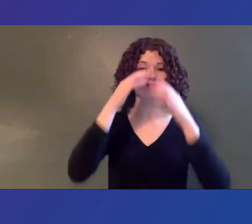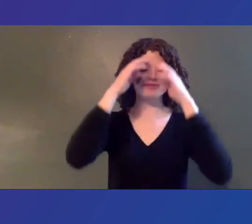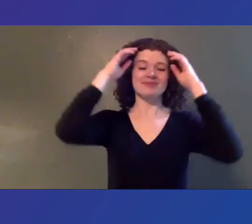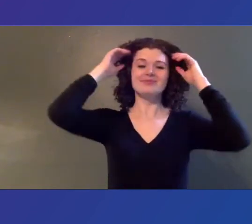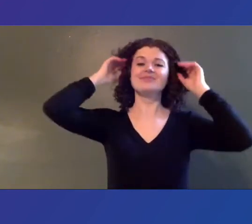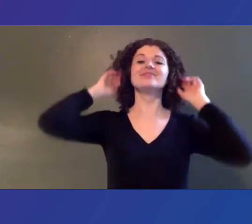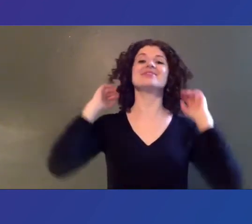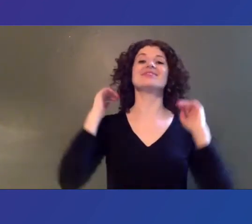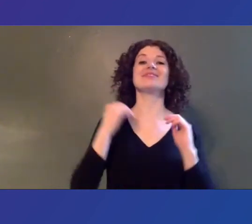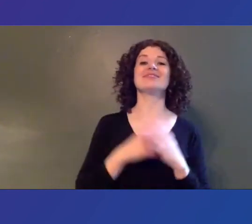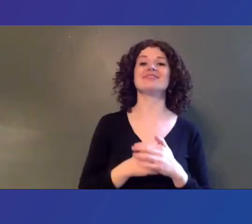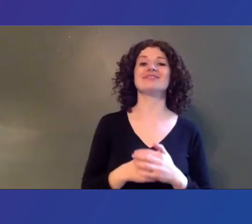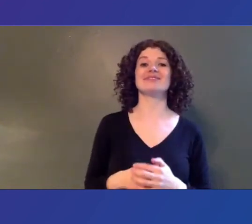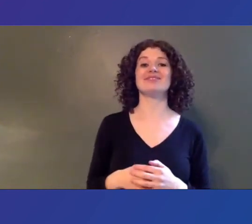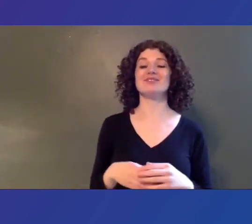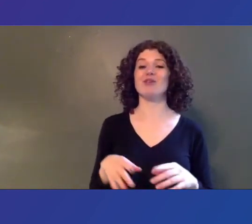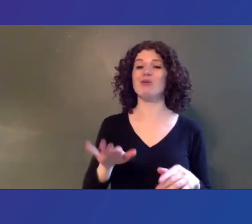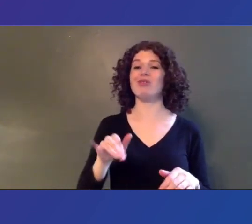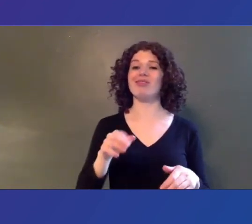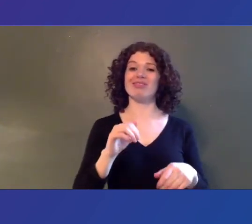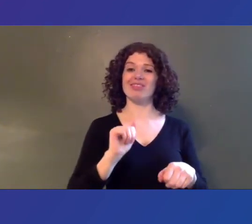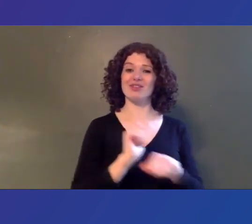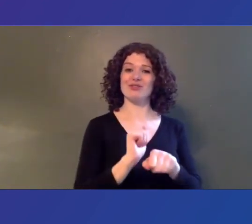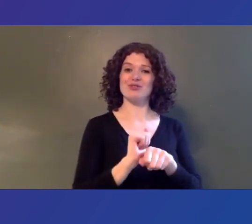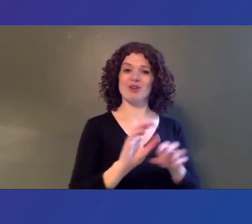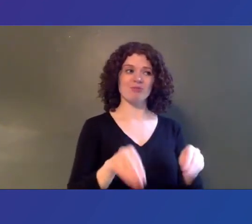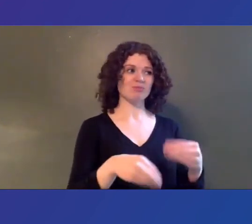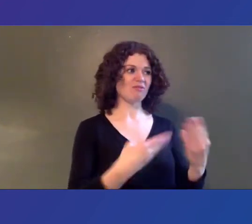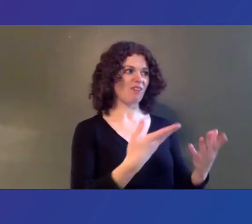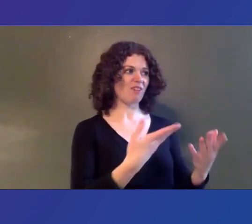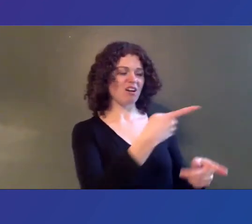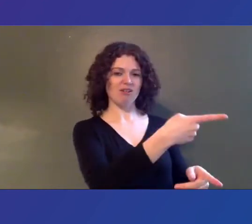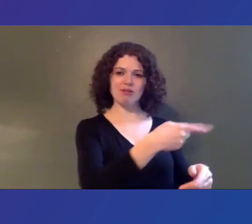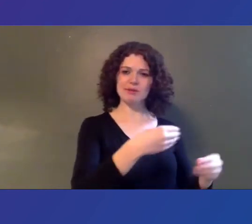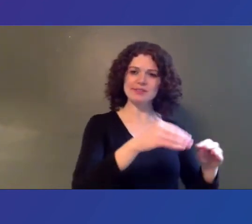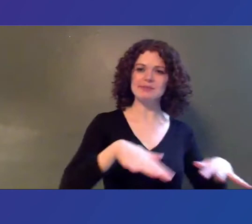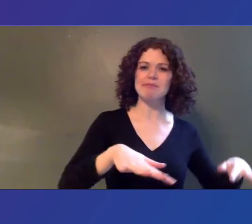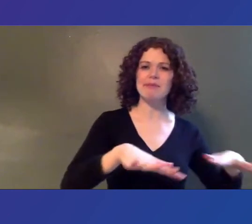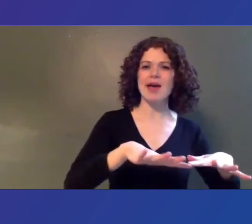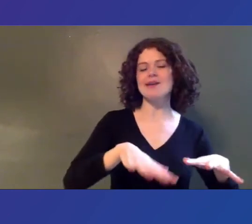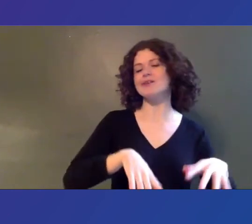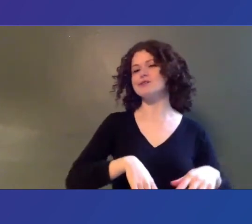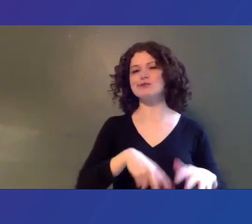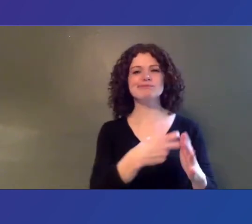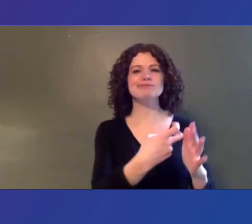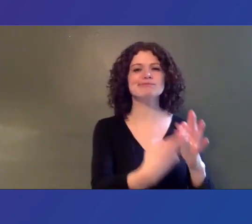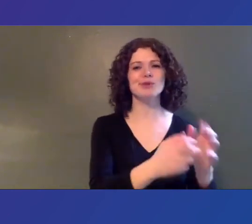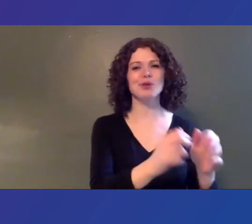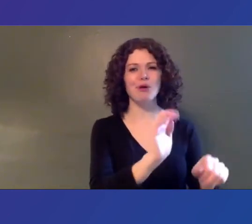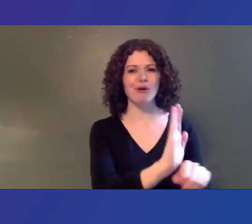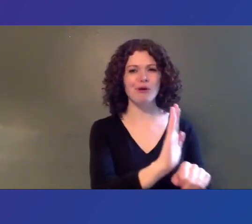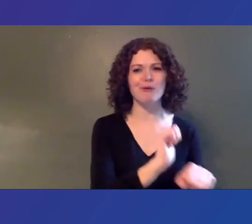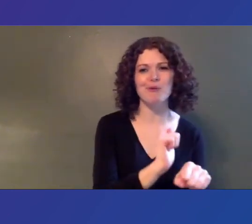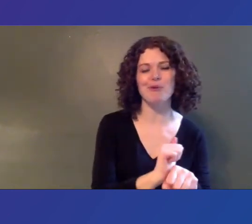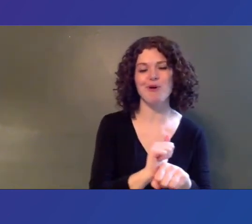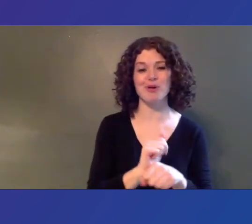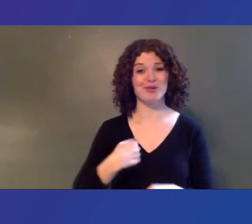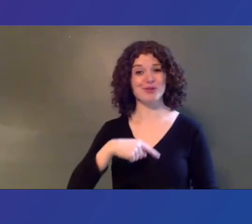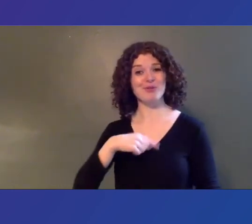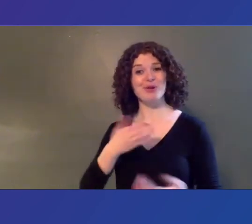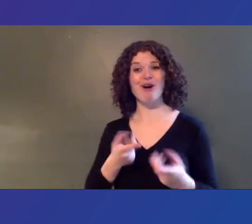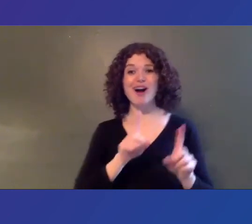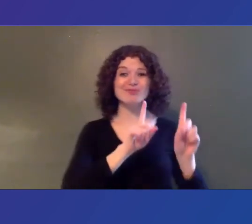they let her have the space to indulge in her art form. And we all as a company went and supported her and went to